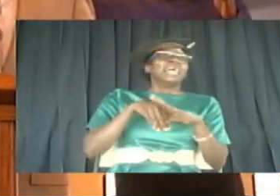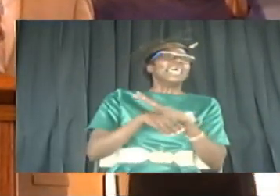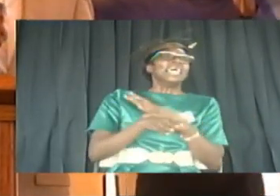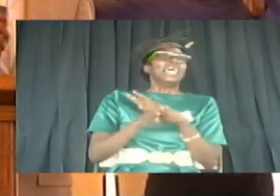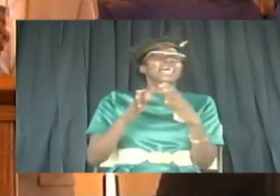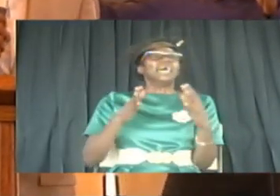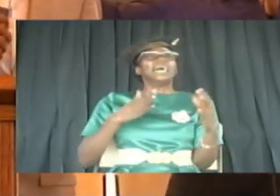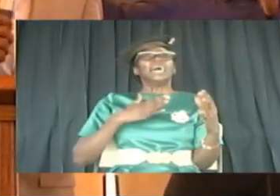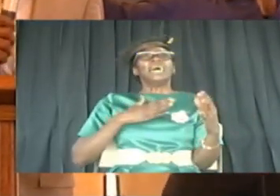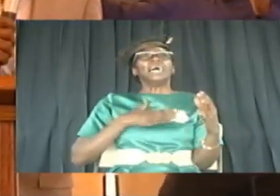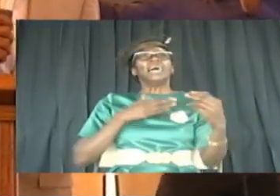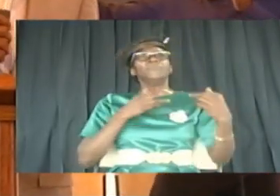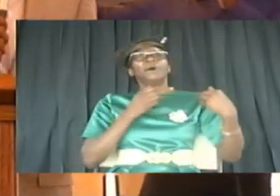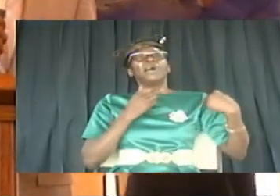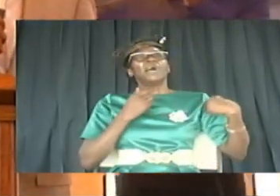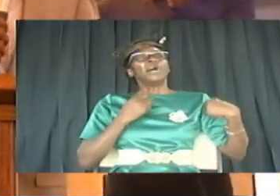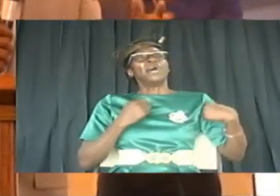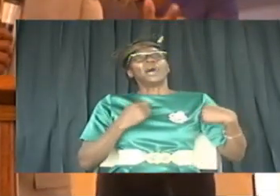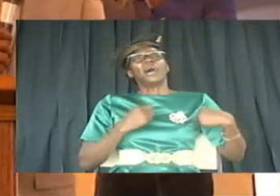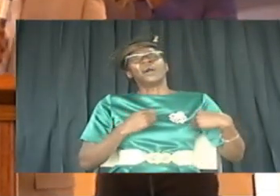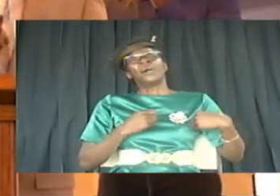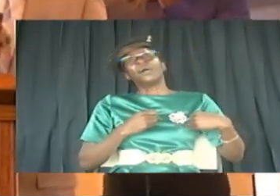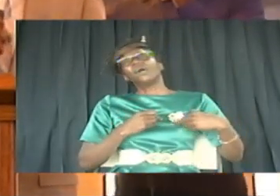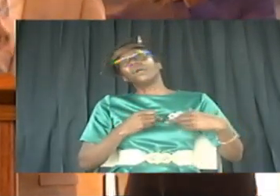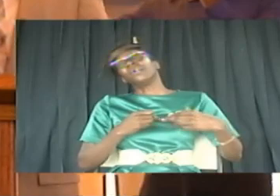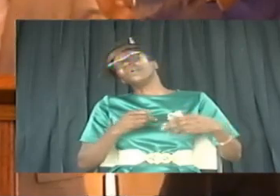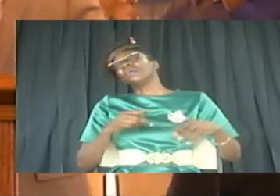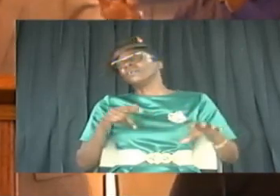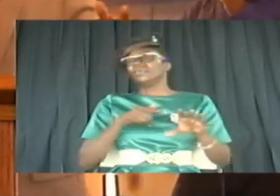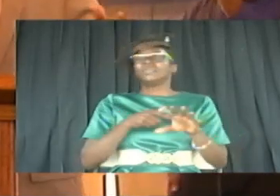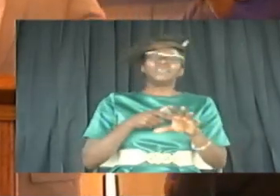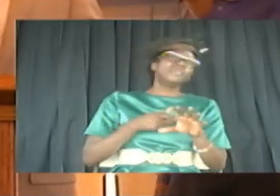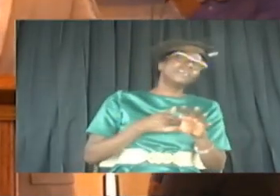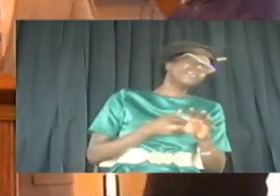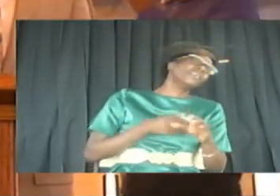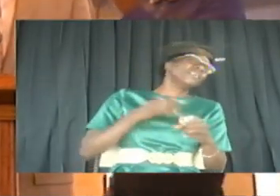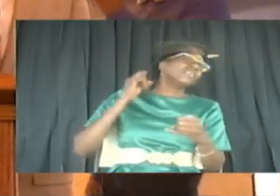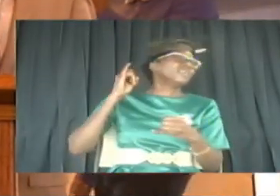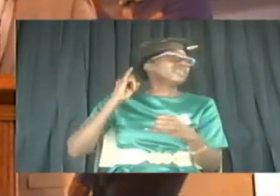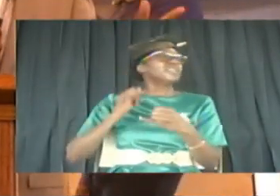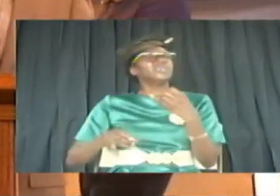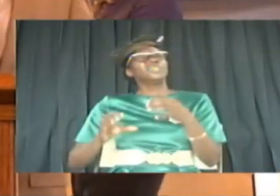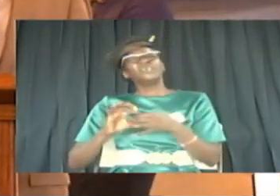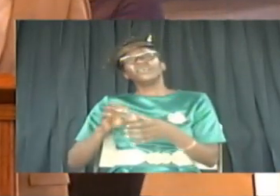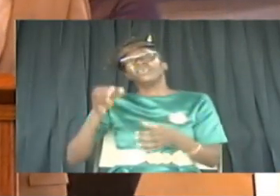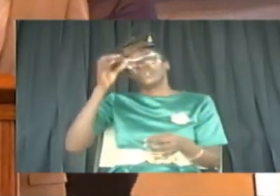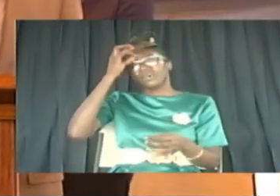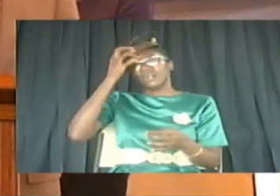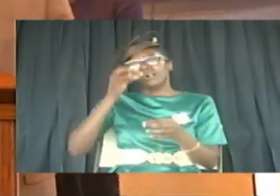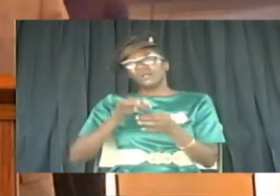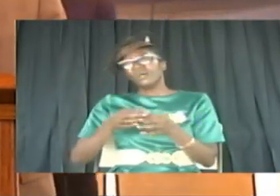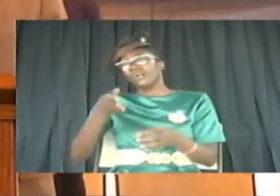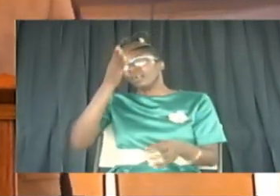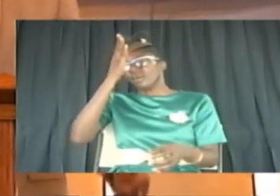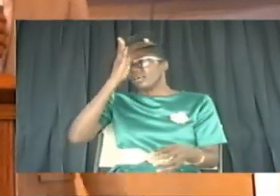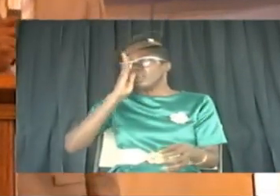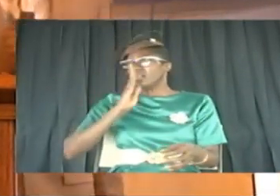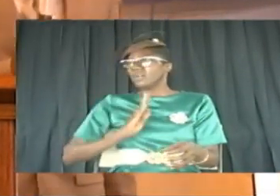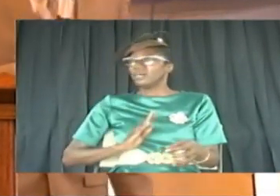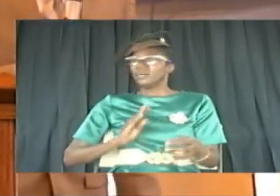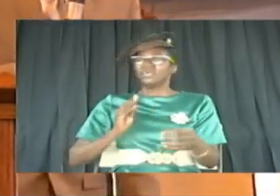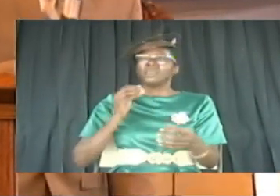you alone can do again in our lives. The author, the finisher of our faith, the God of heaven. In Jesus' name I